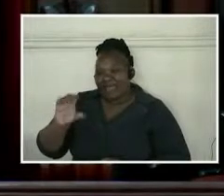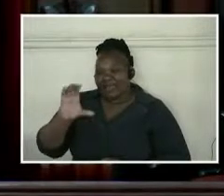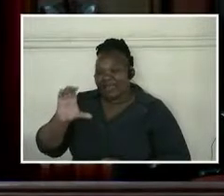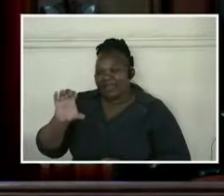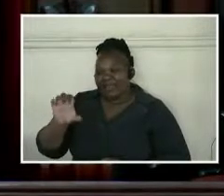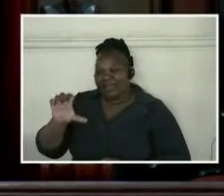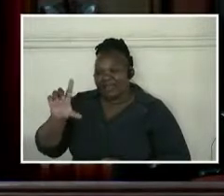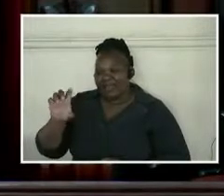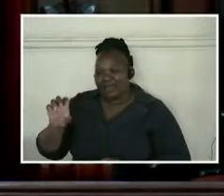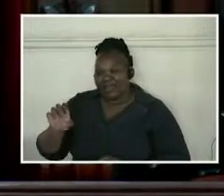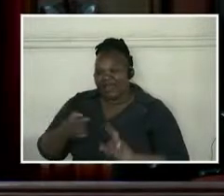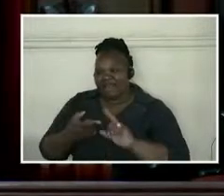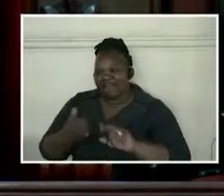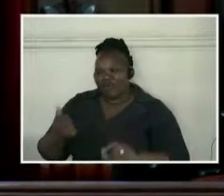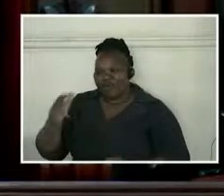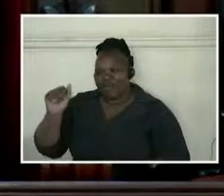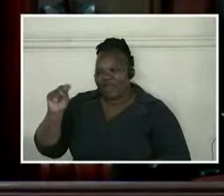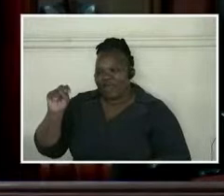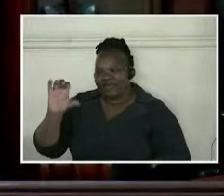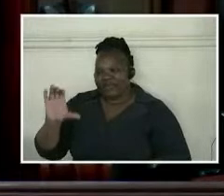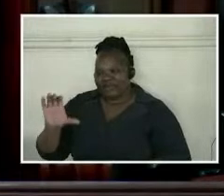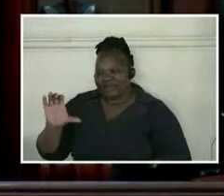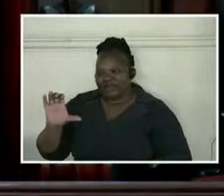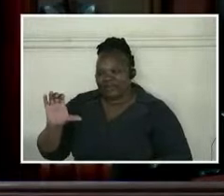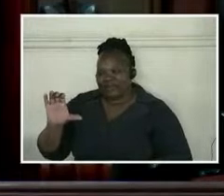from the african national congress